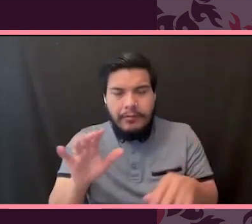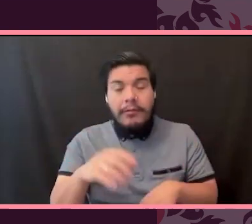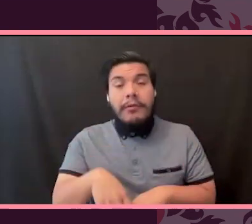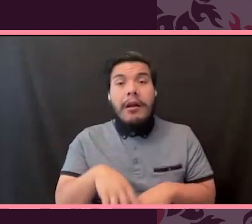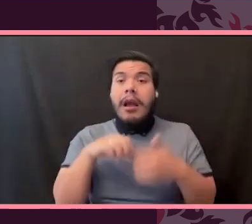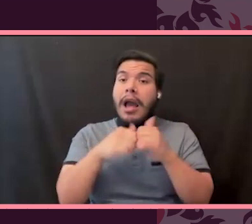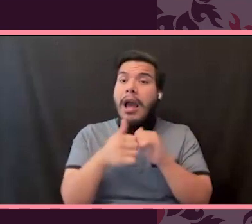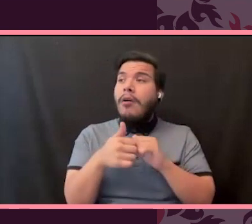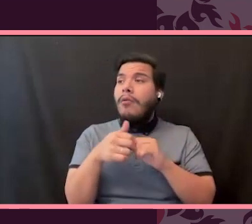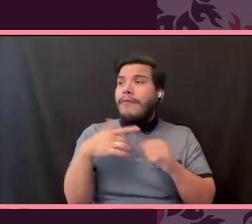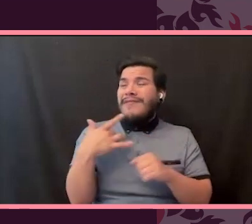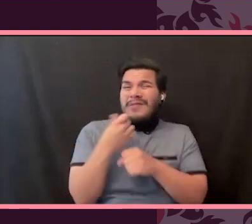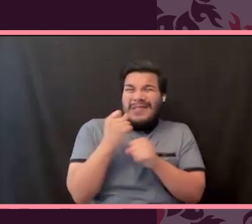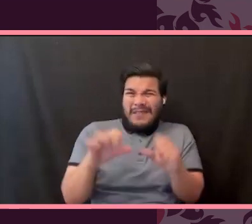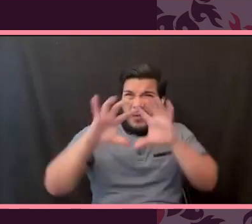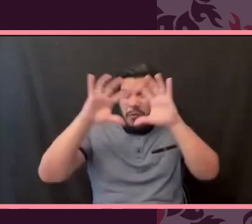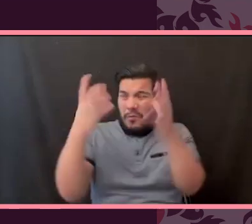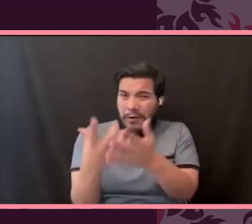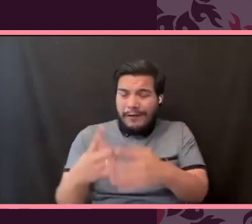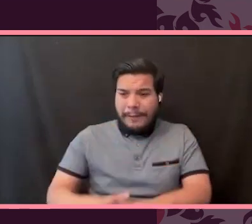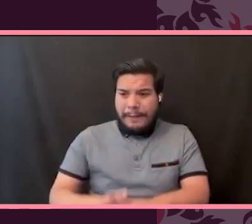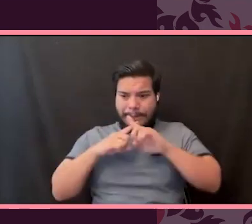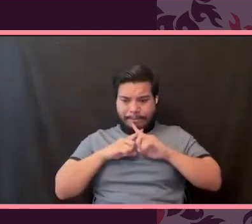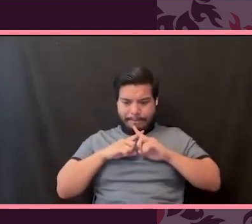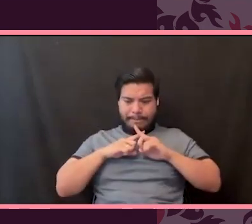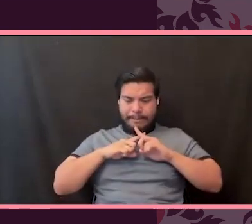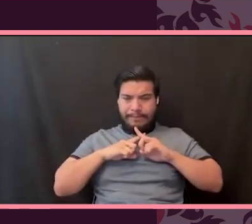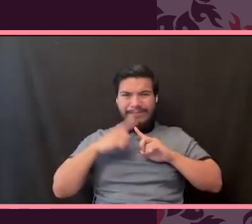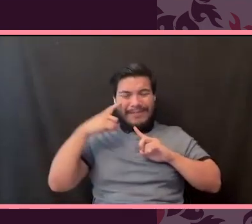is targeting them because of their difference.